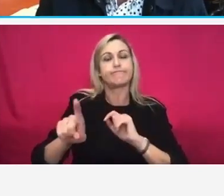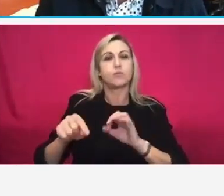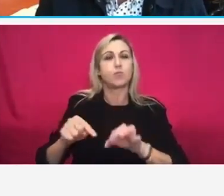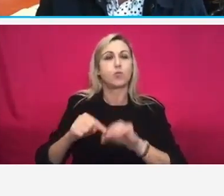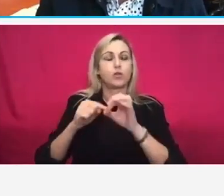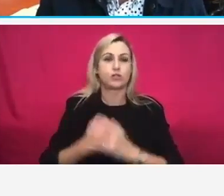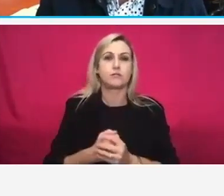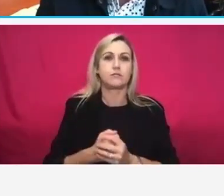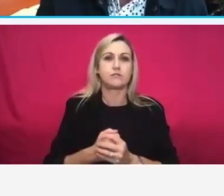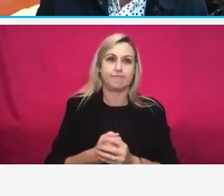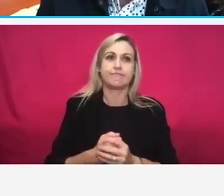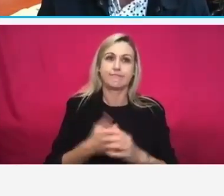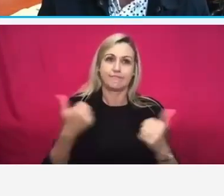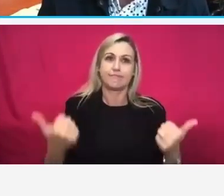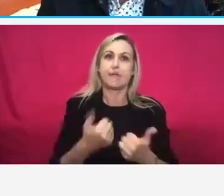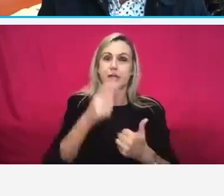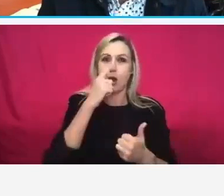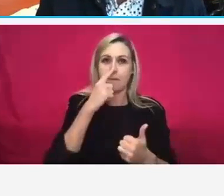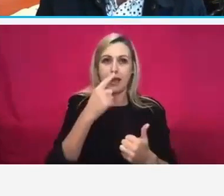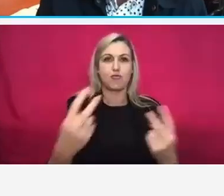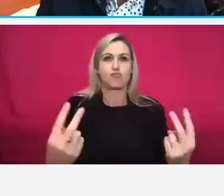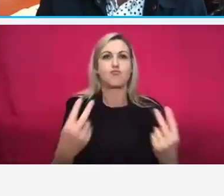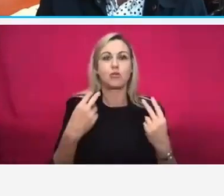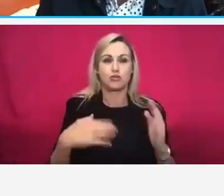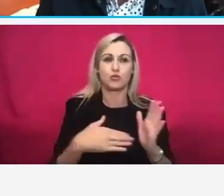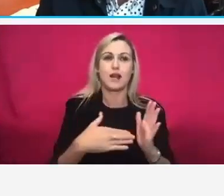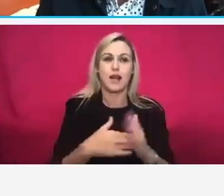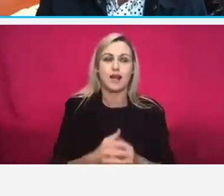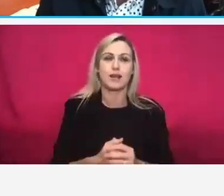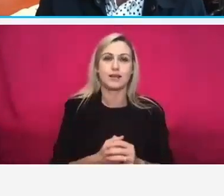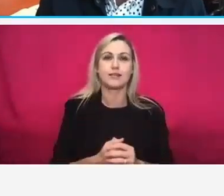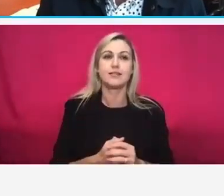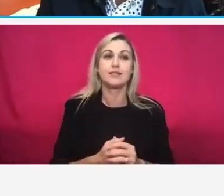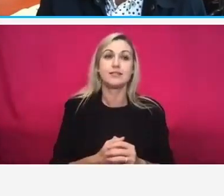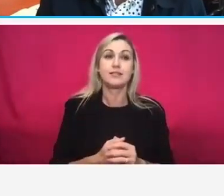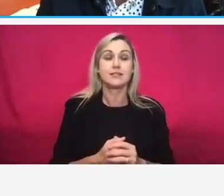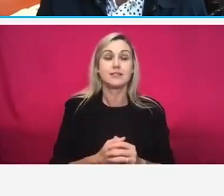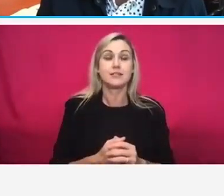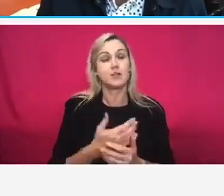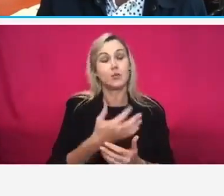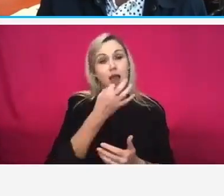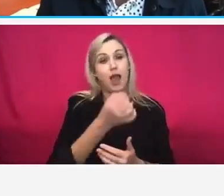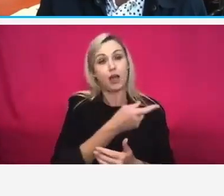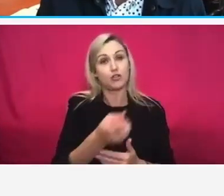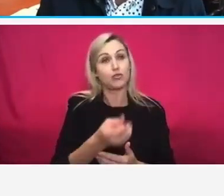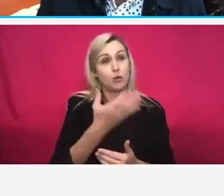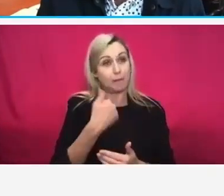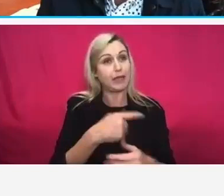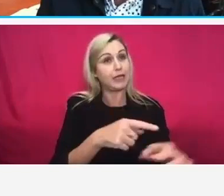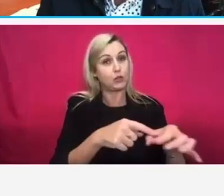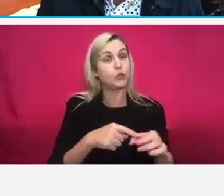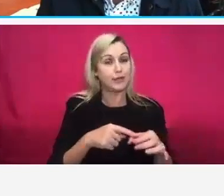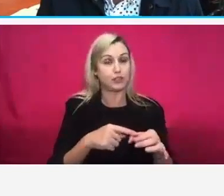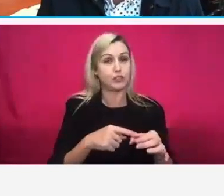people registered for this session, so while we encourage you to submit as many questions as you